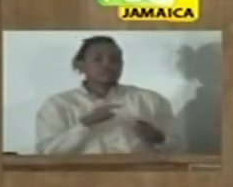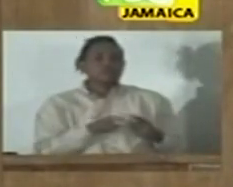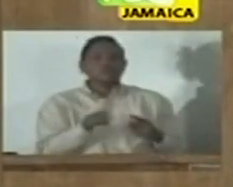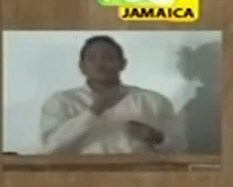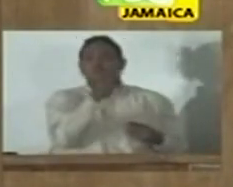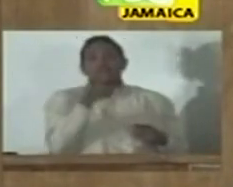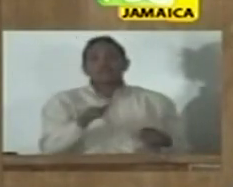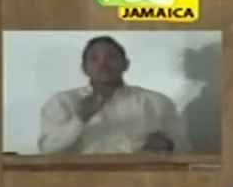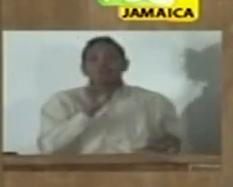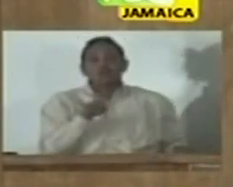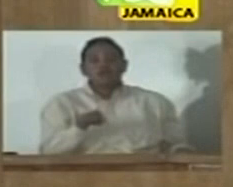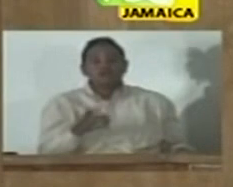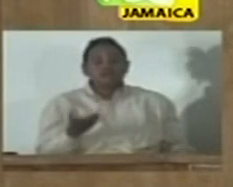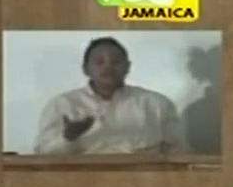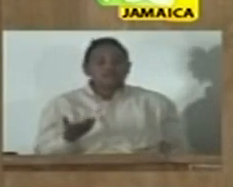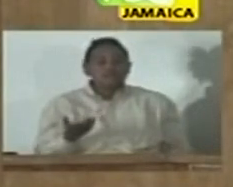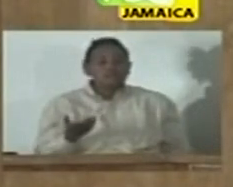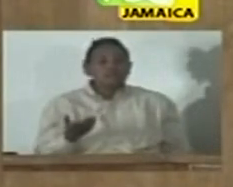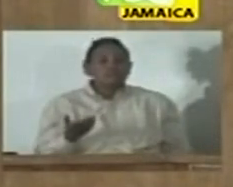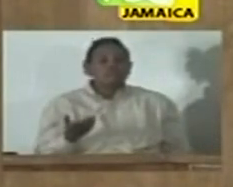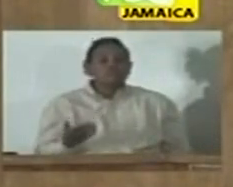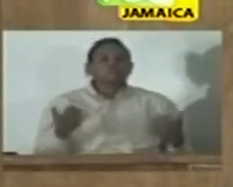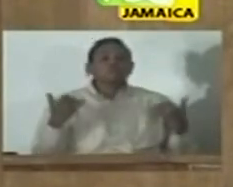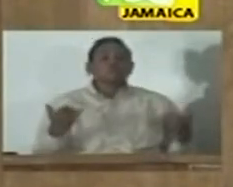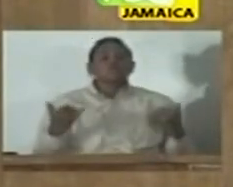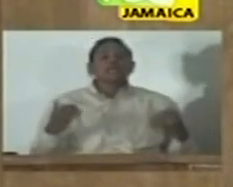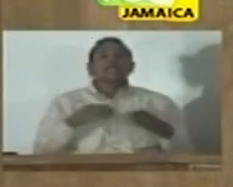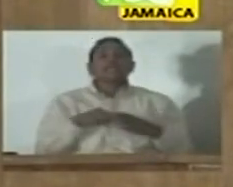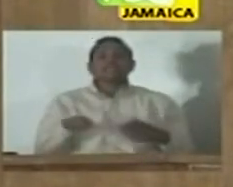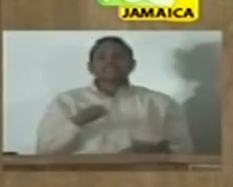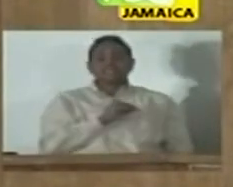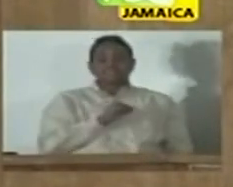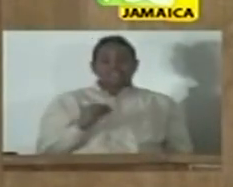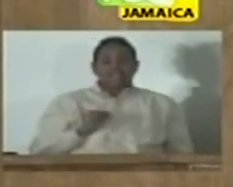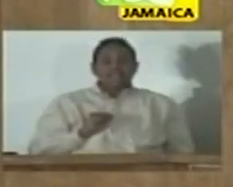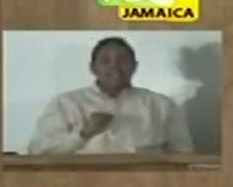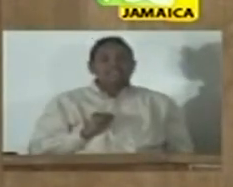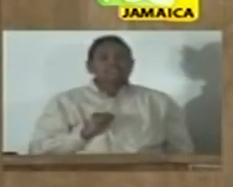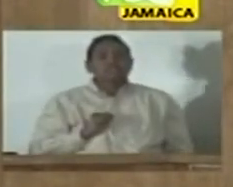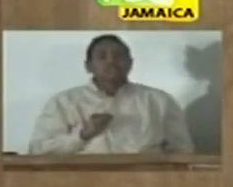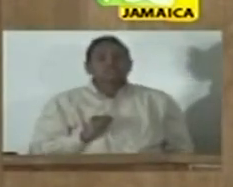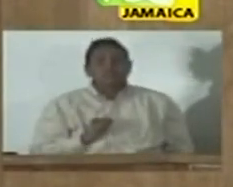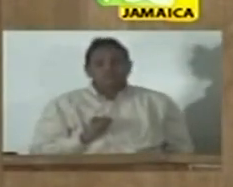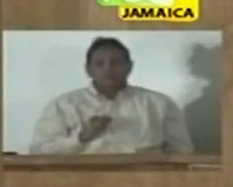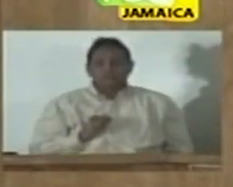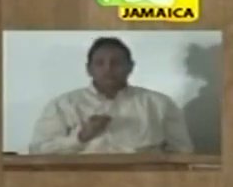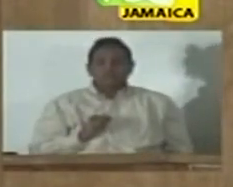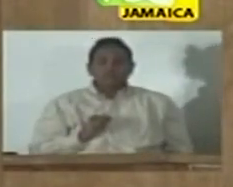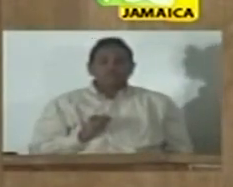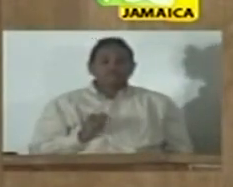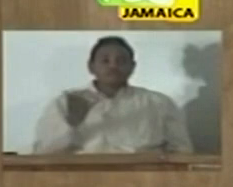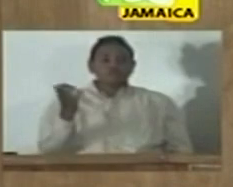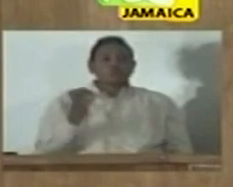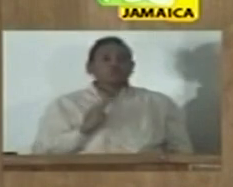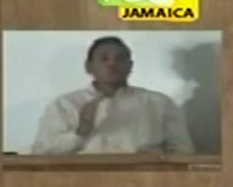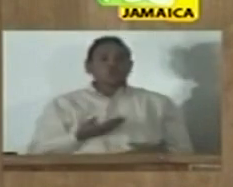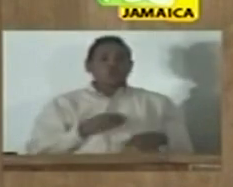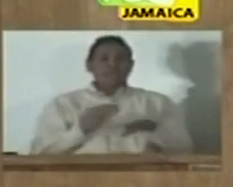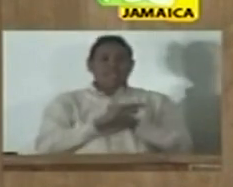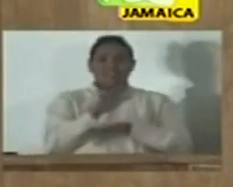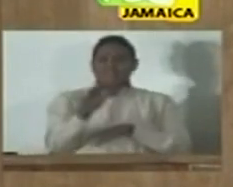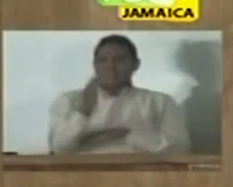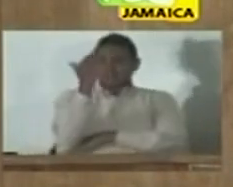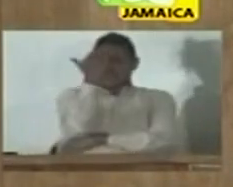answered. And so today in this Senate, as you seek our advice and consent on this